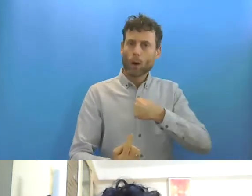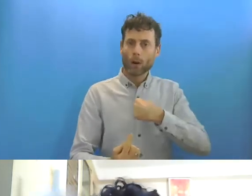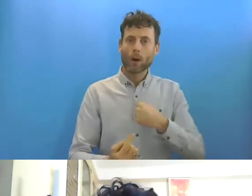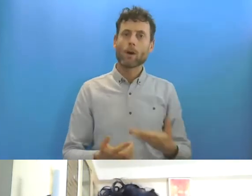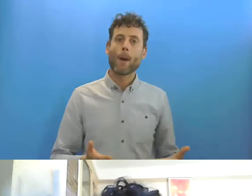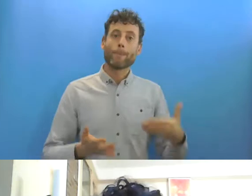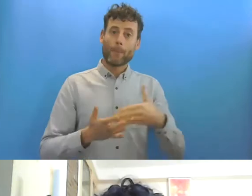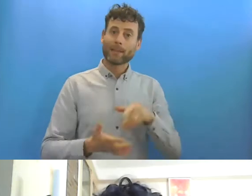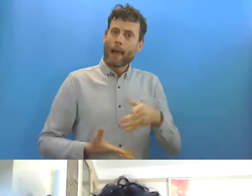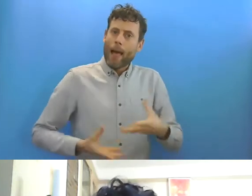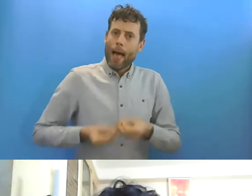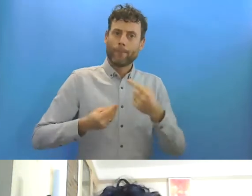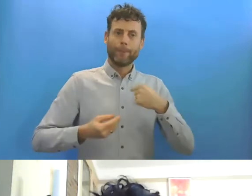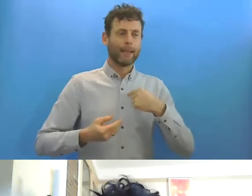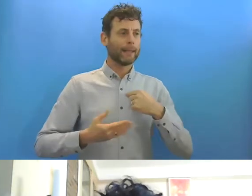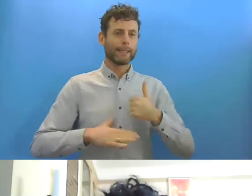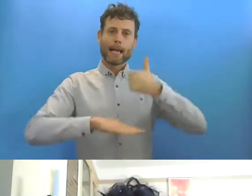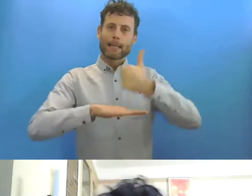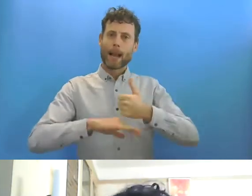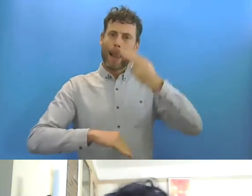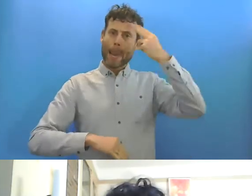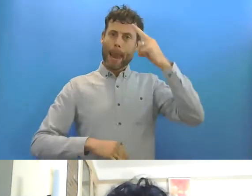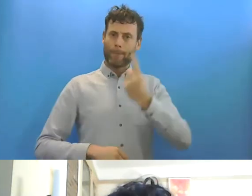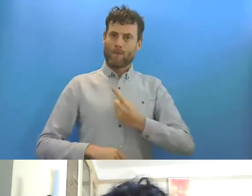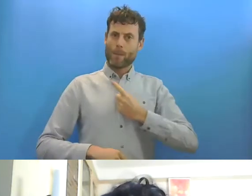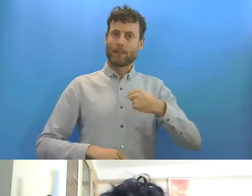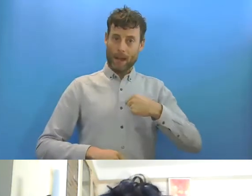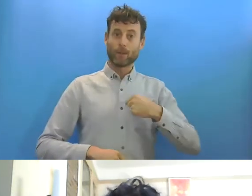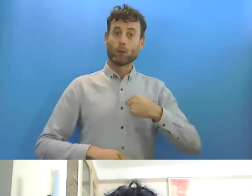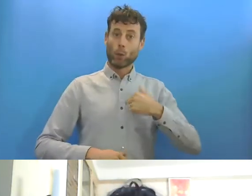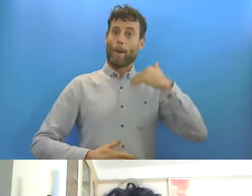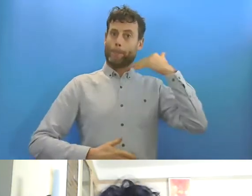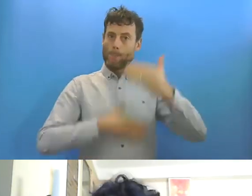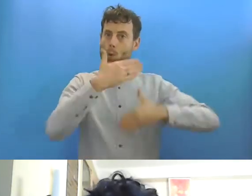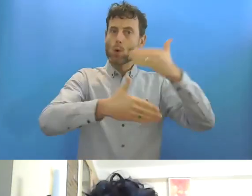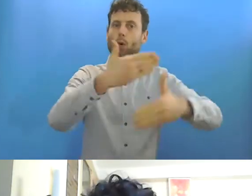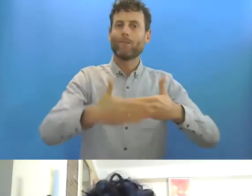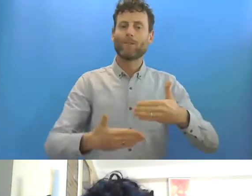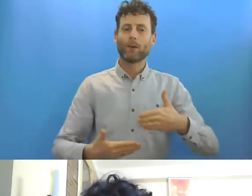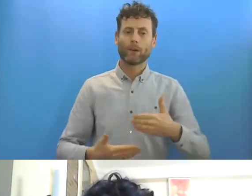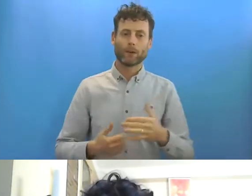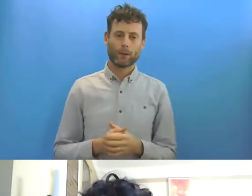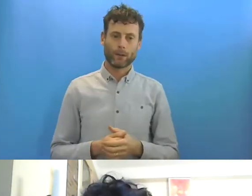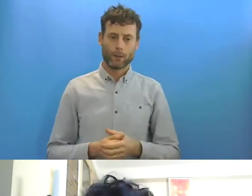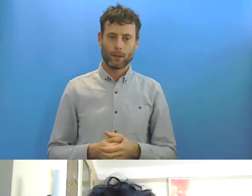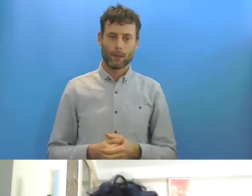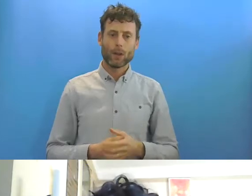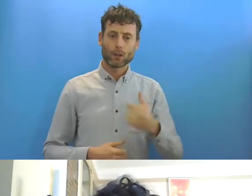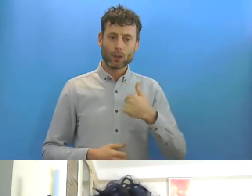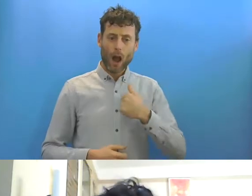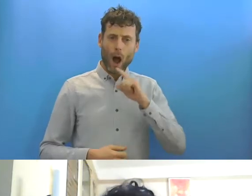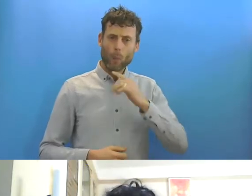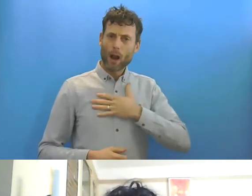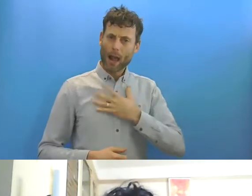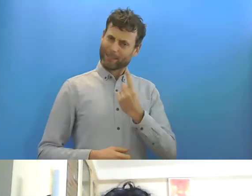spring from to start like a massive, you know, I'm hoping massive, like a massive professional career in the arts, because I've really